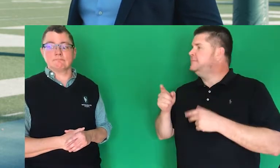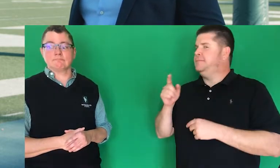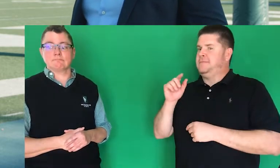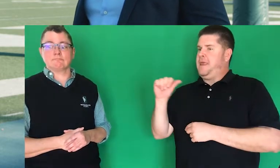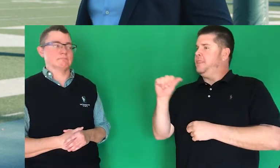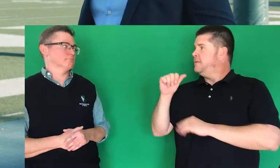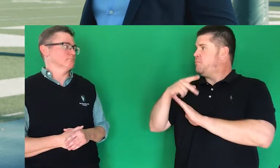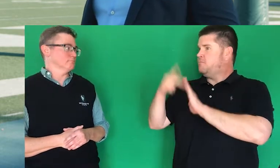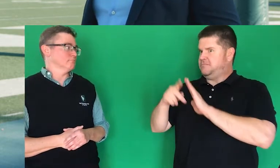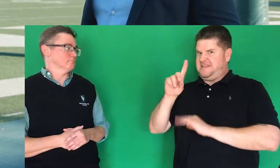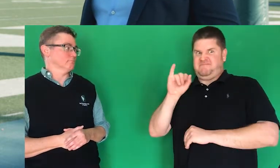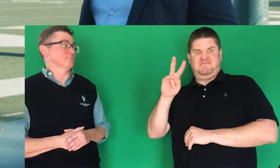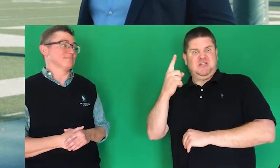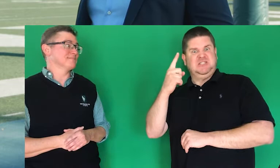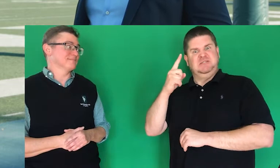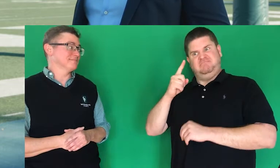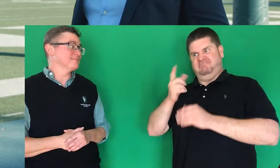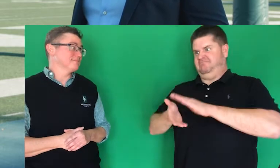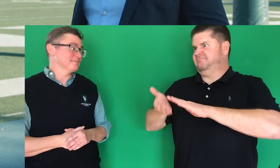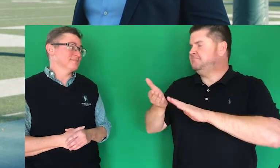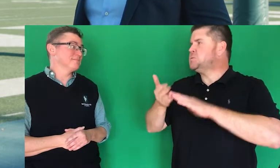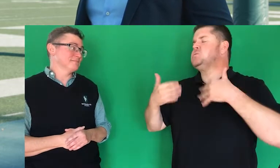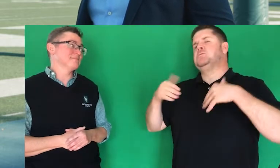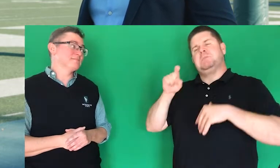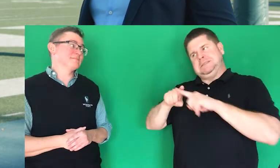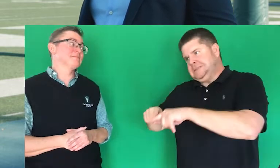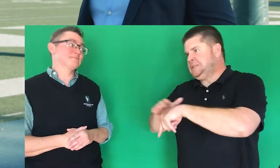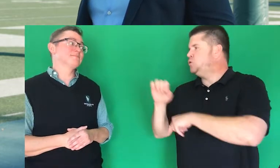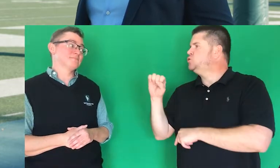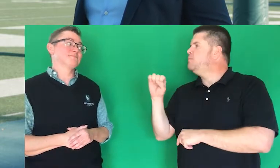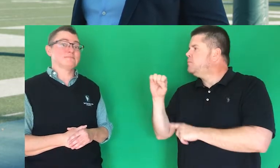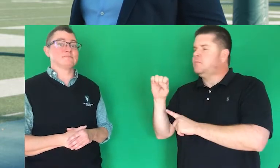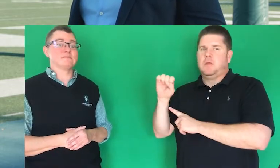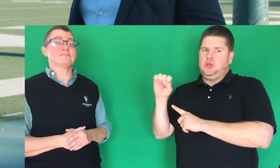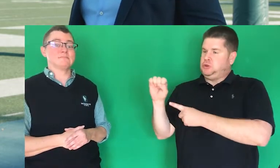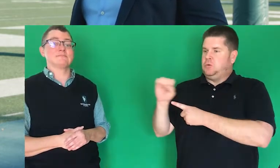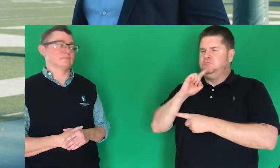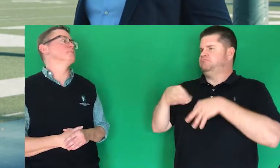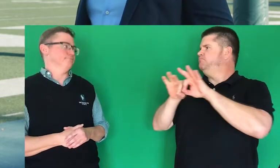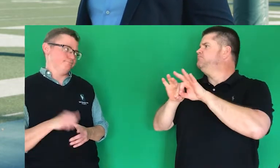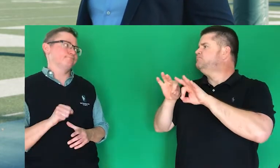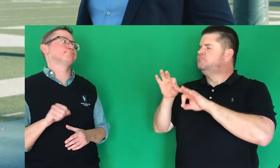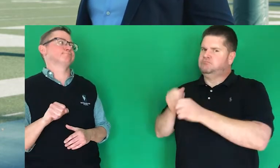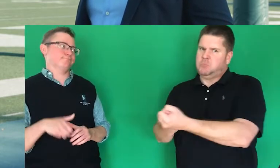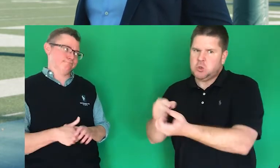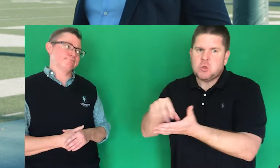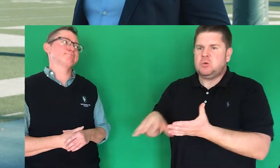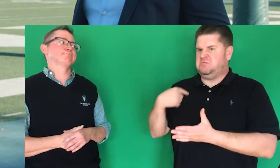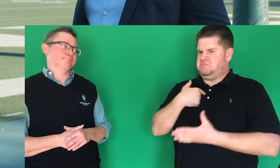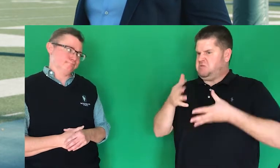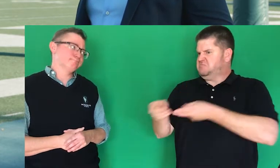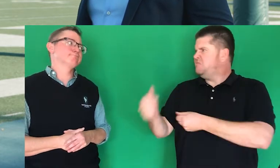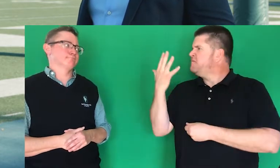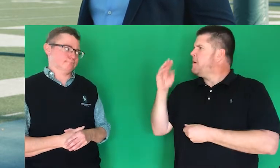to operate a Division I athletic program, scholarships are continuing to be an important piece of that. We spend about $5